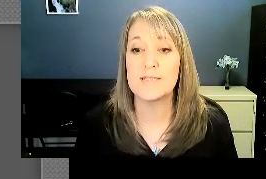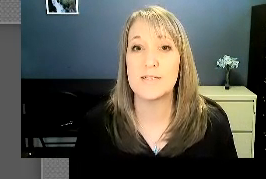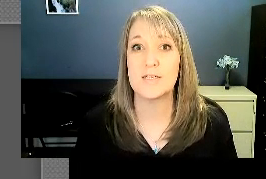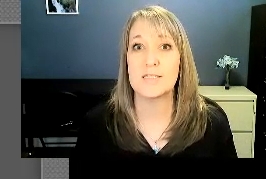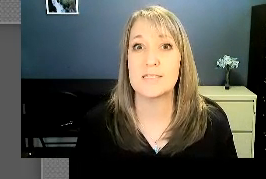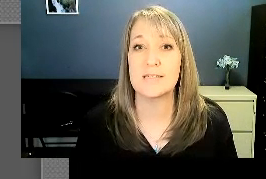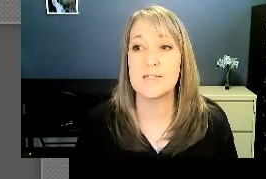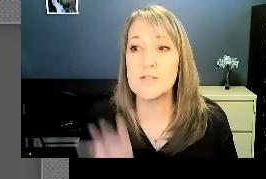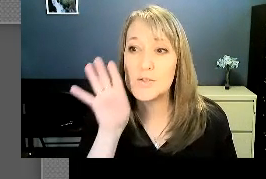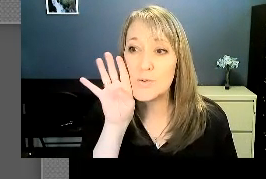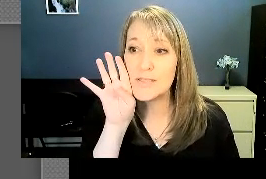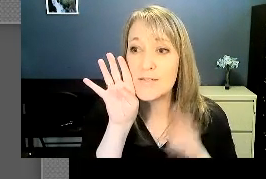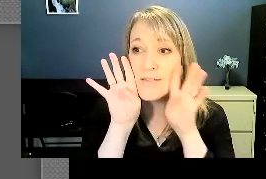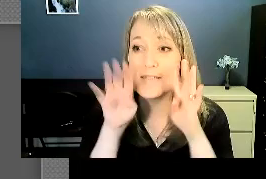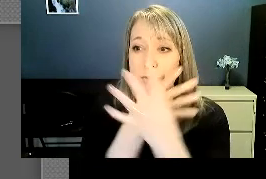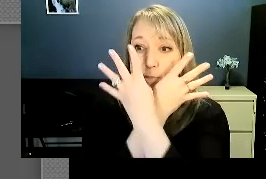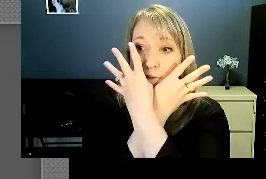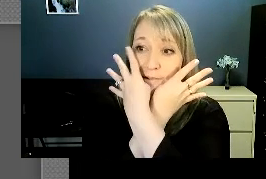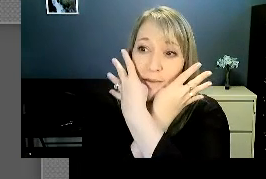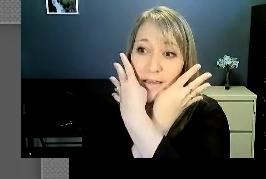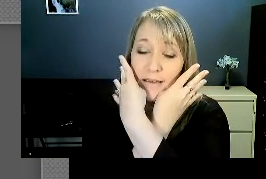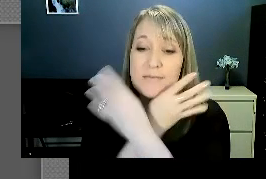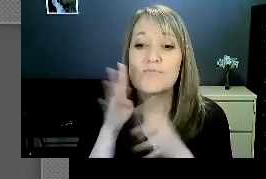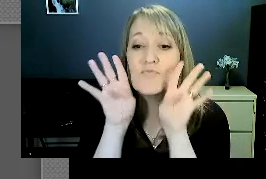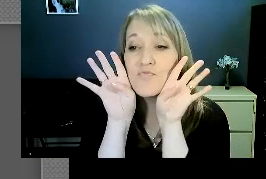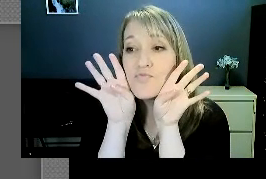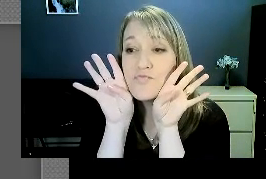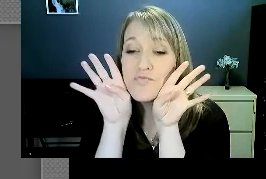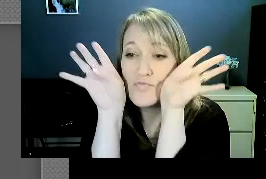about whiskers? Could you do whiskers this or maybe this way?